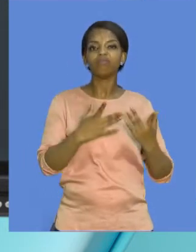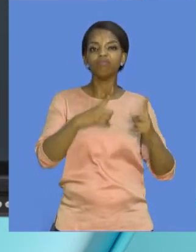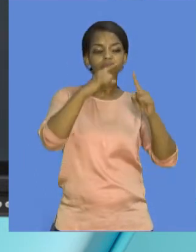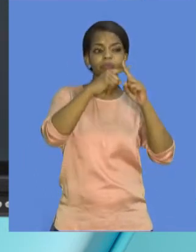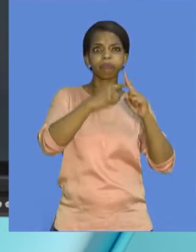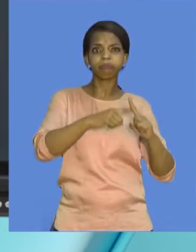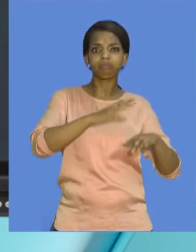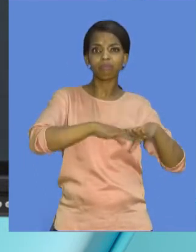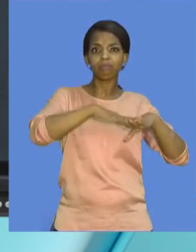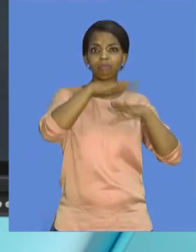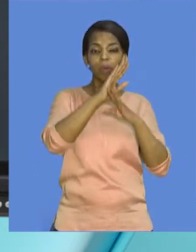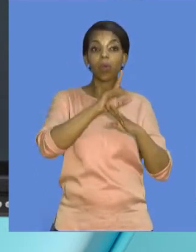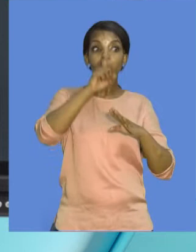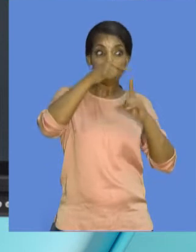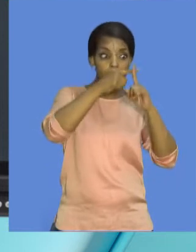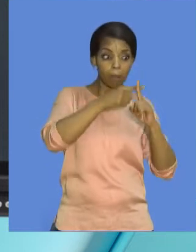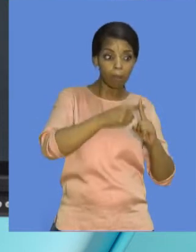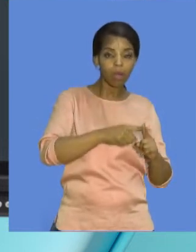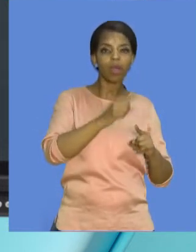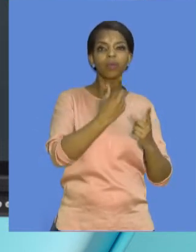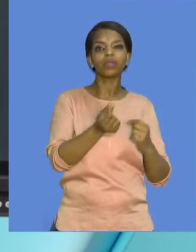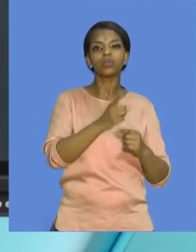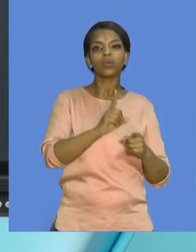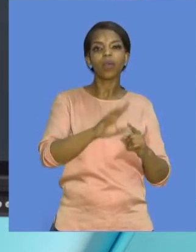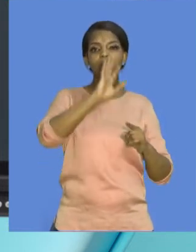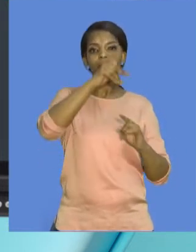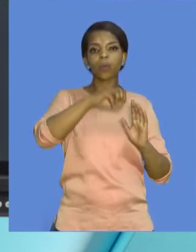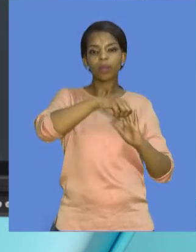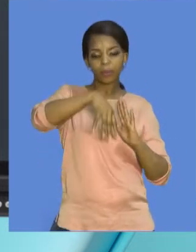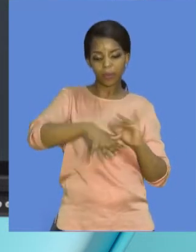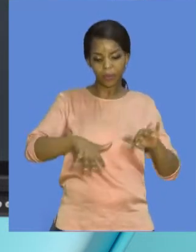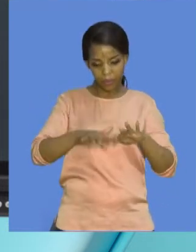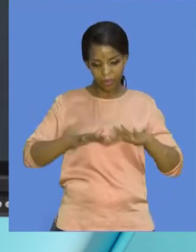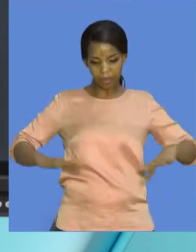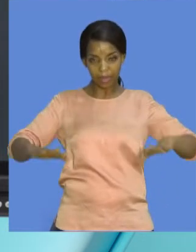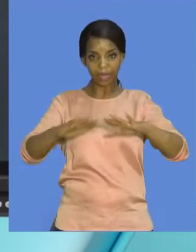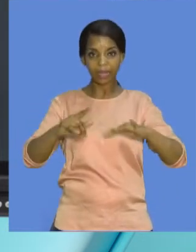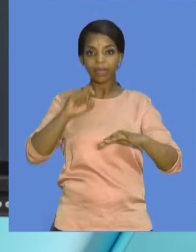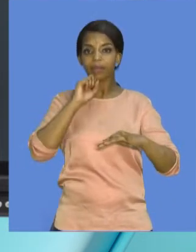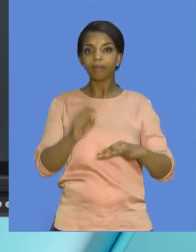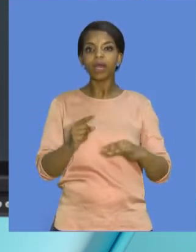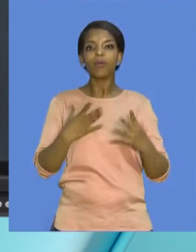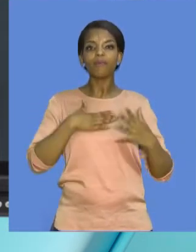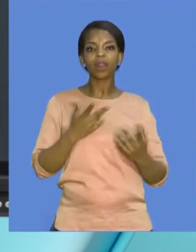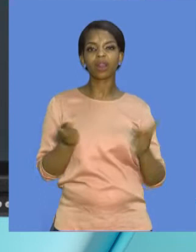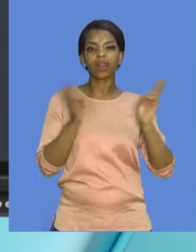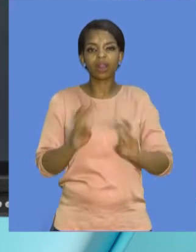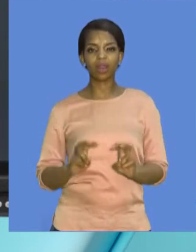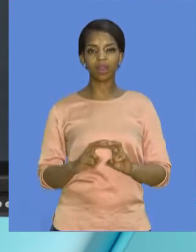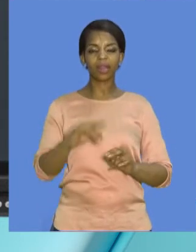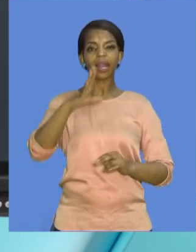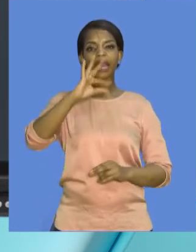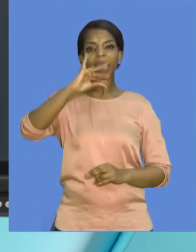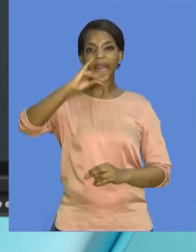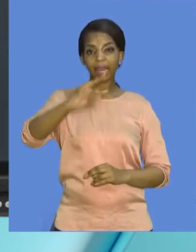charge, naturally what will happen, all those charges will be transferred to the ground, hence the earth wire, you know, in our